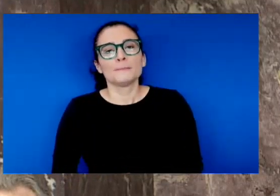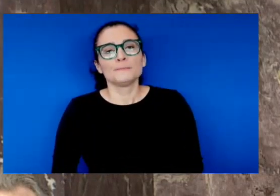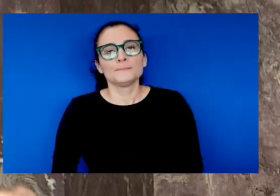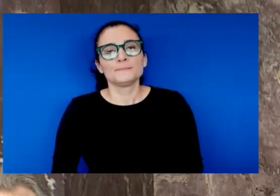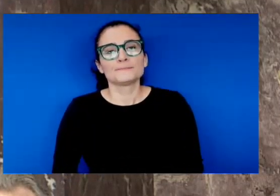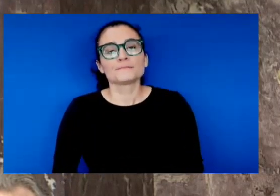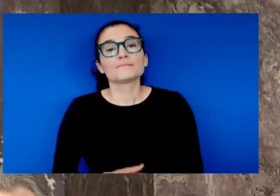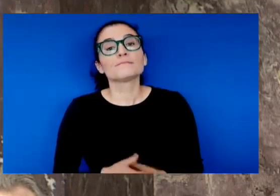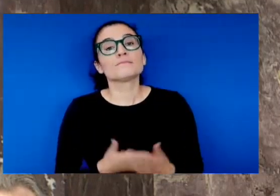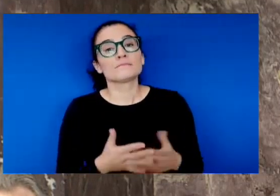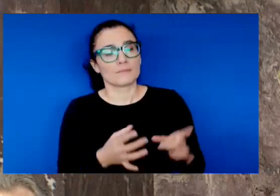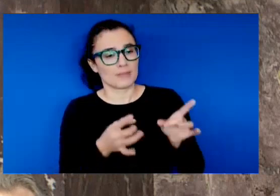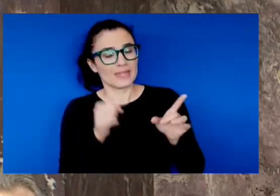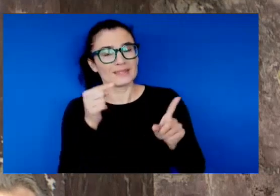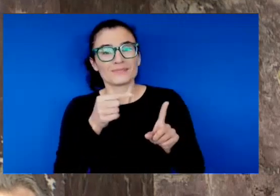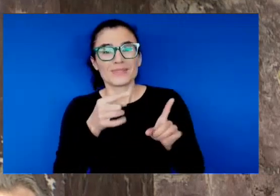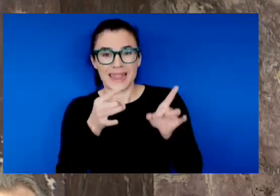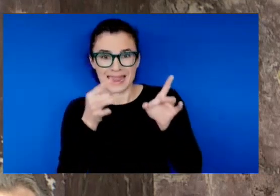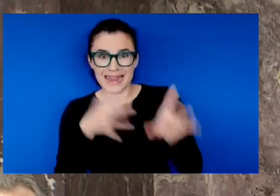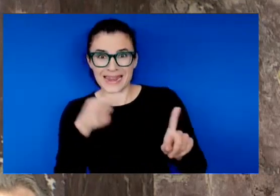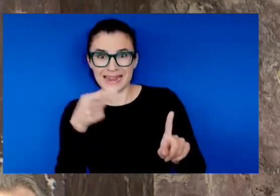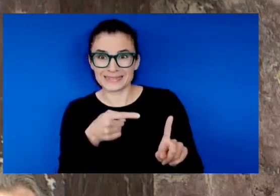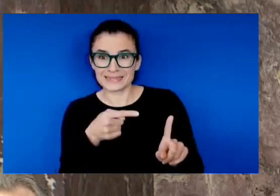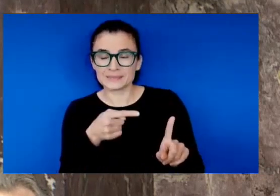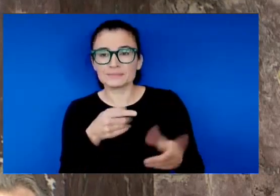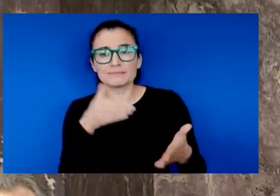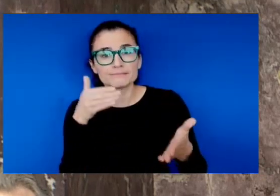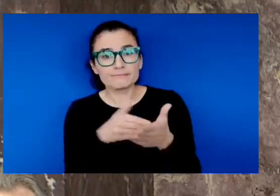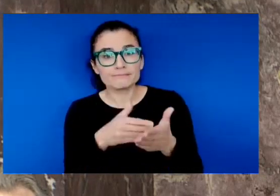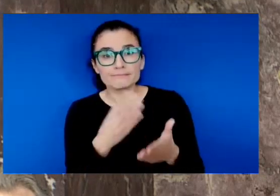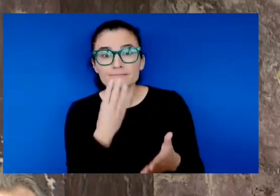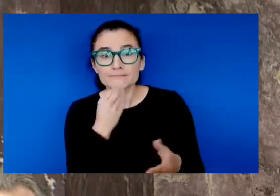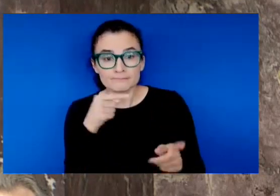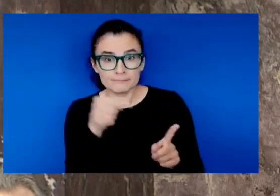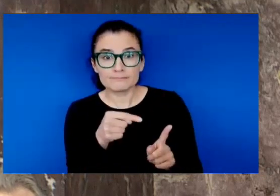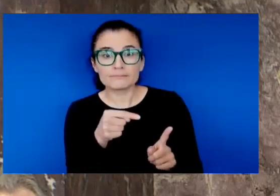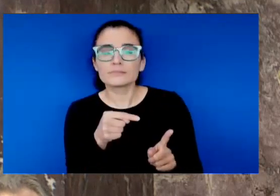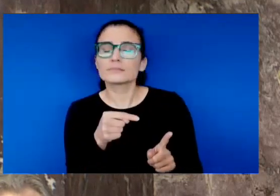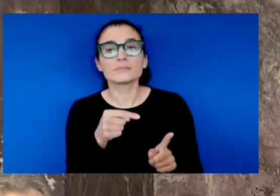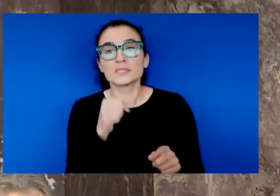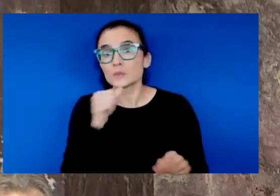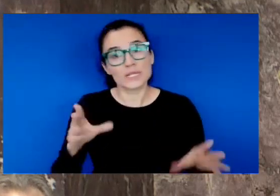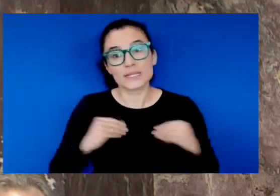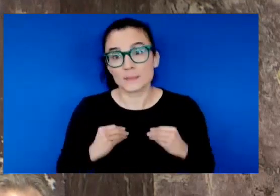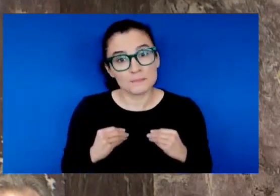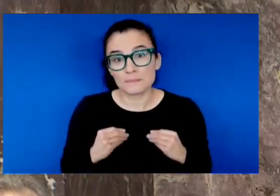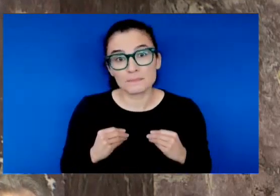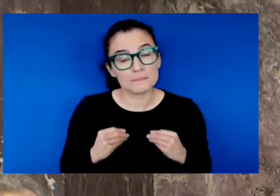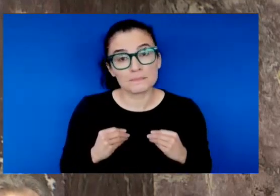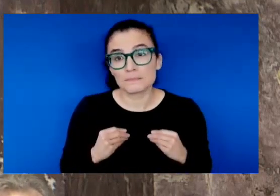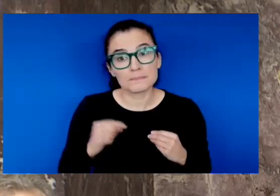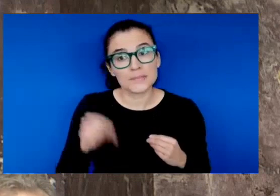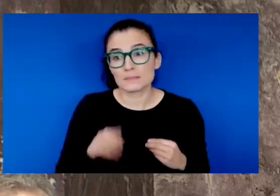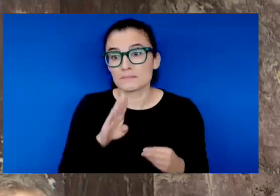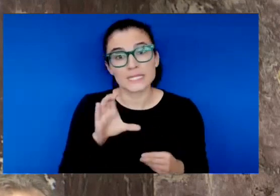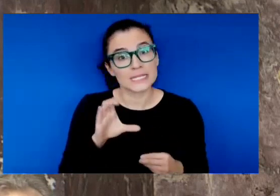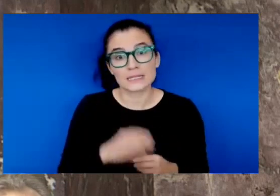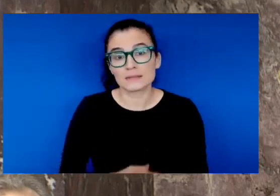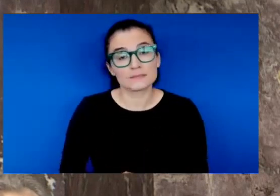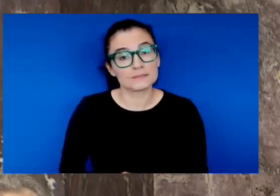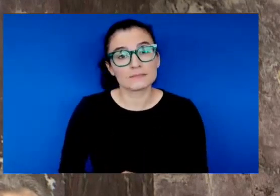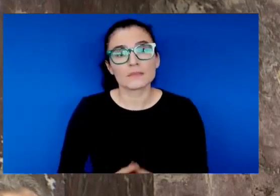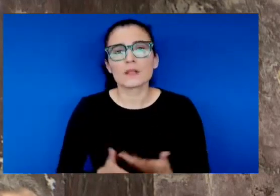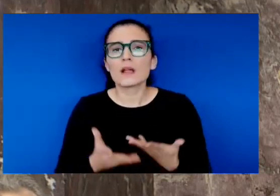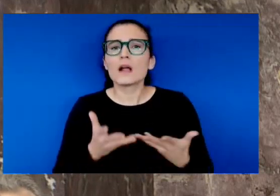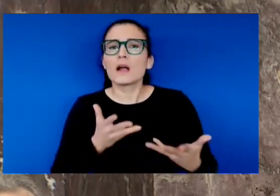BC. We are committed to continue to work with members of the Jewish community, but all communities across this province, to